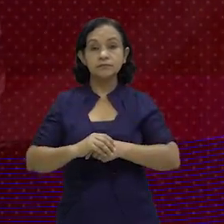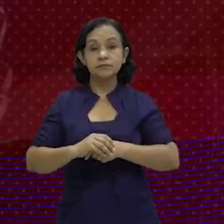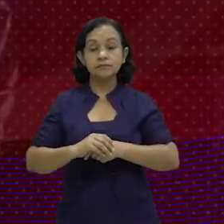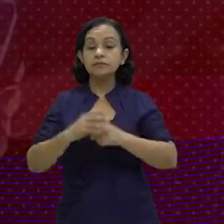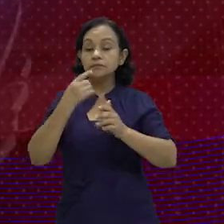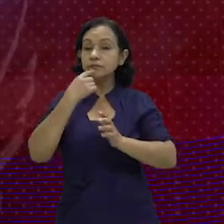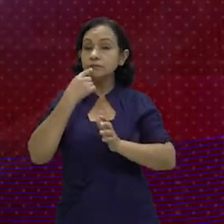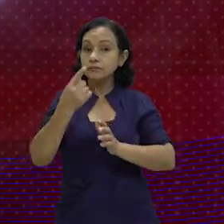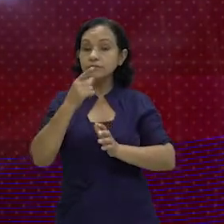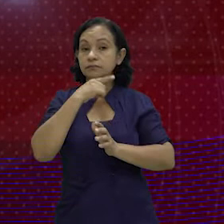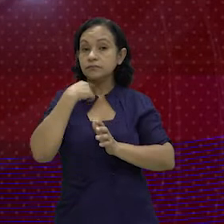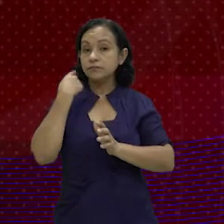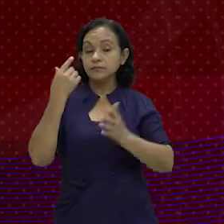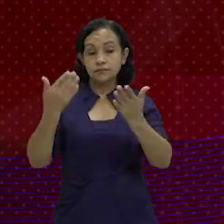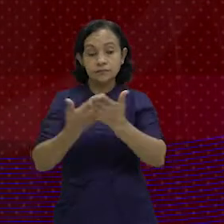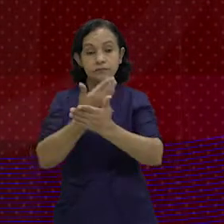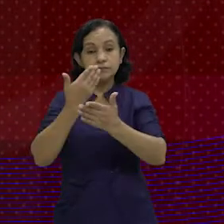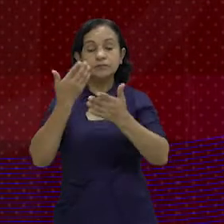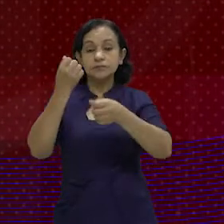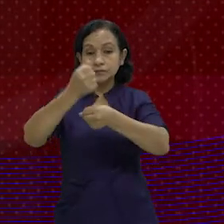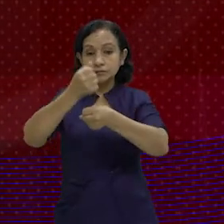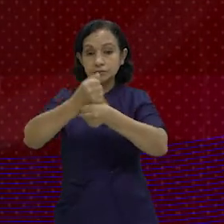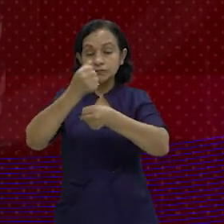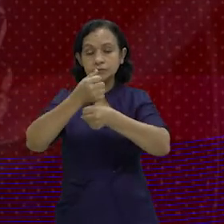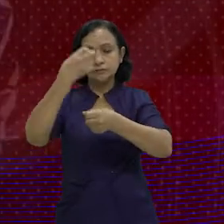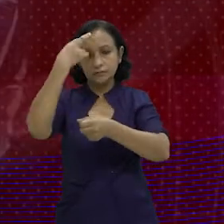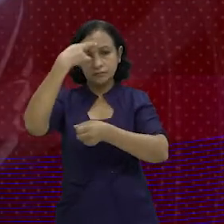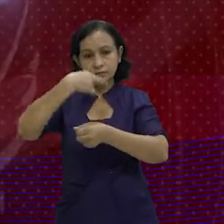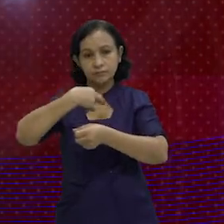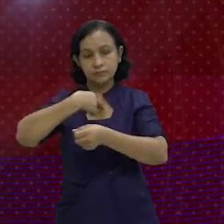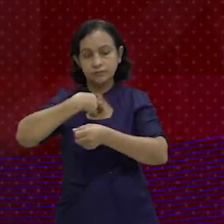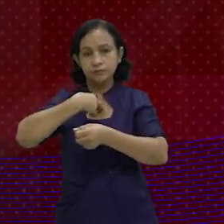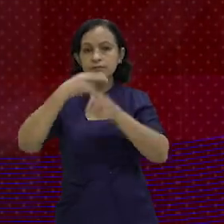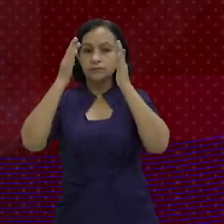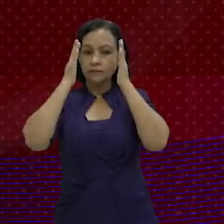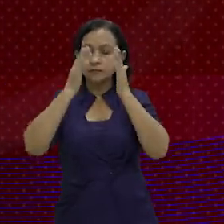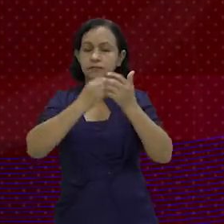indicate to a new route to work with a important